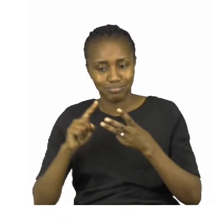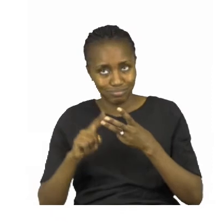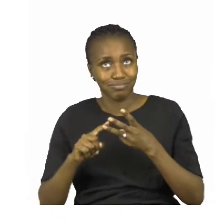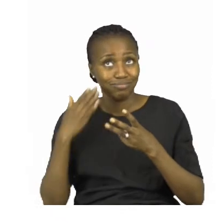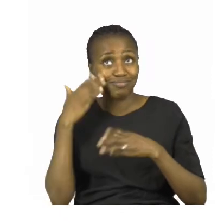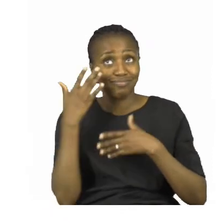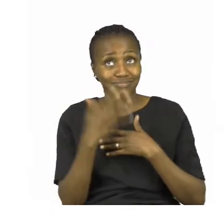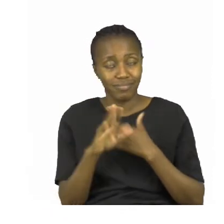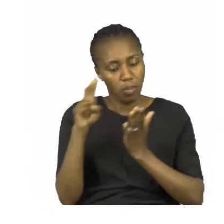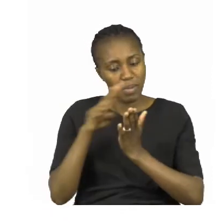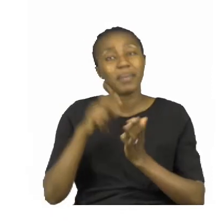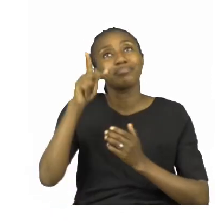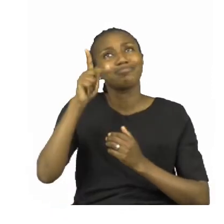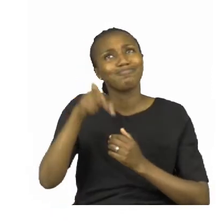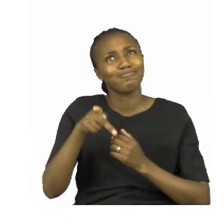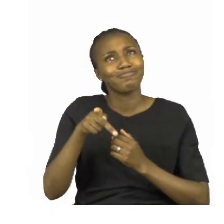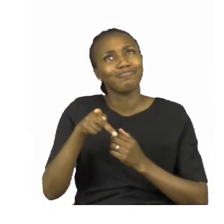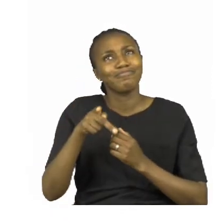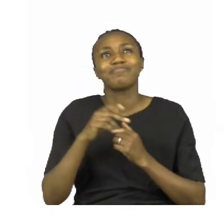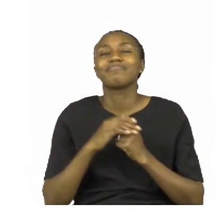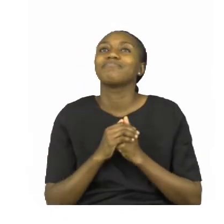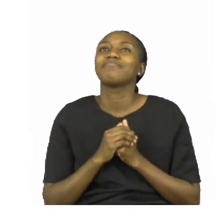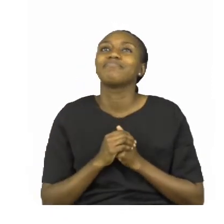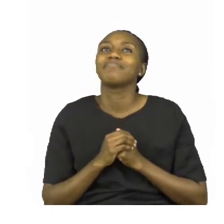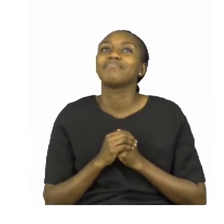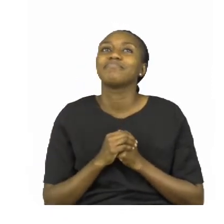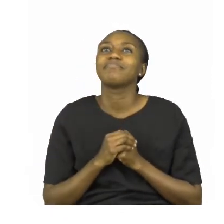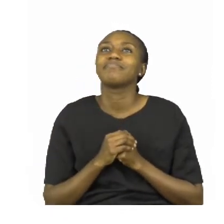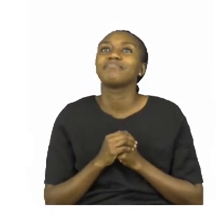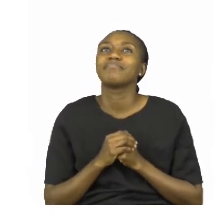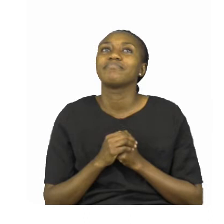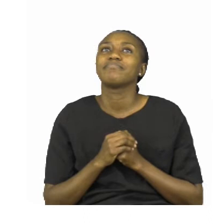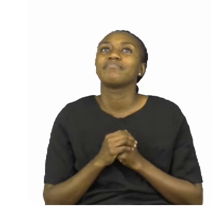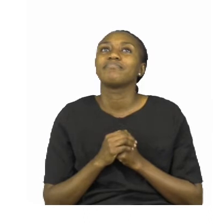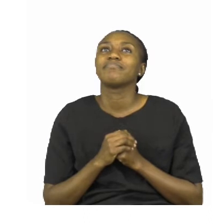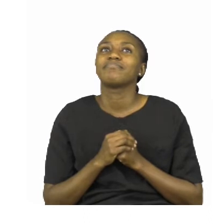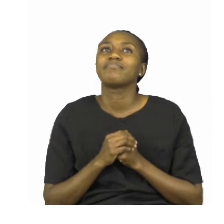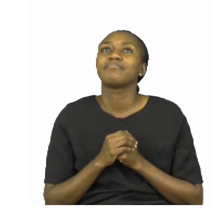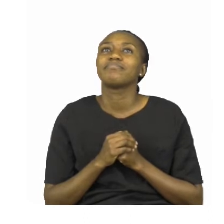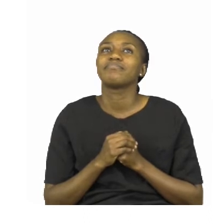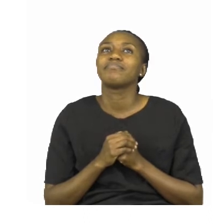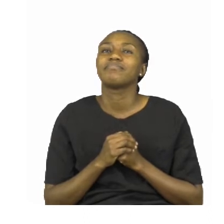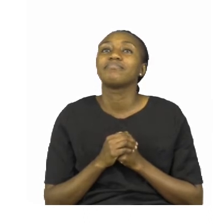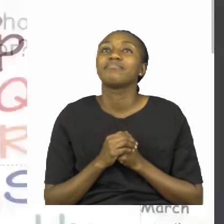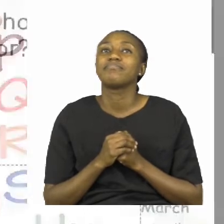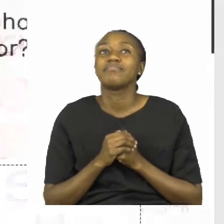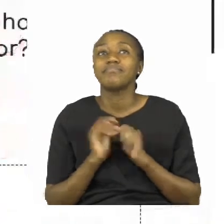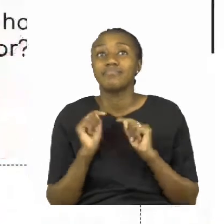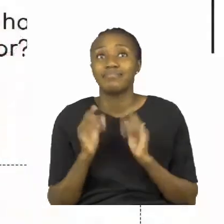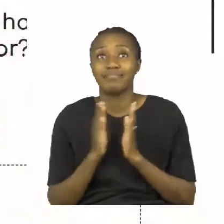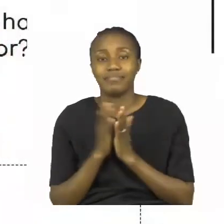done with the answers. After that, I'd like you to please go to the